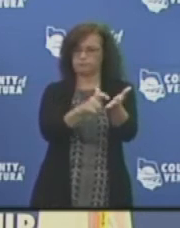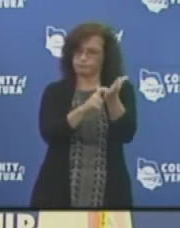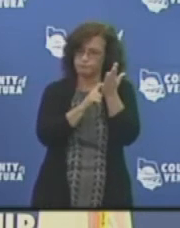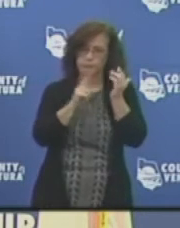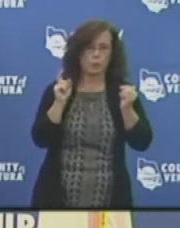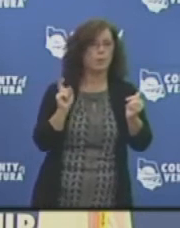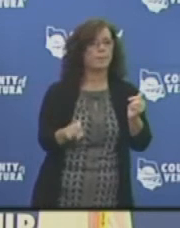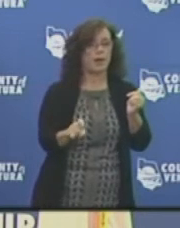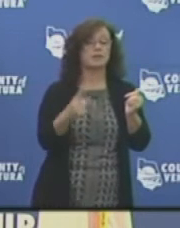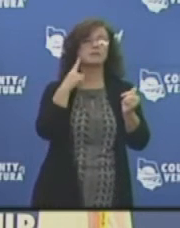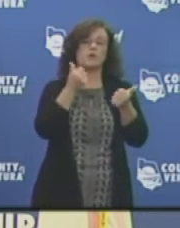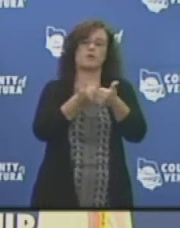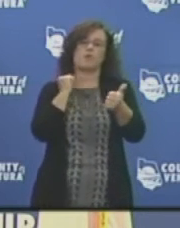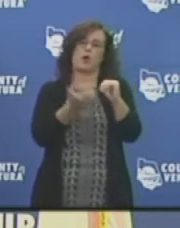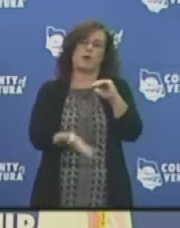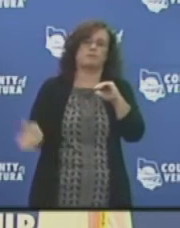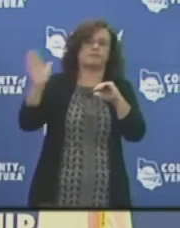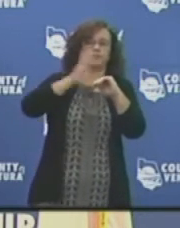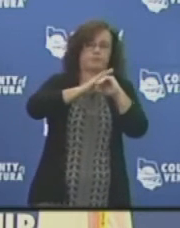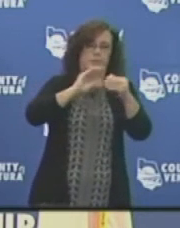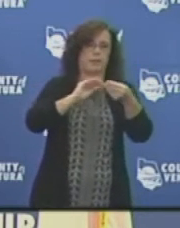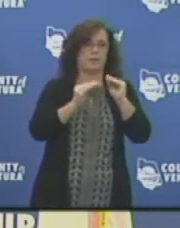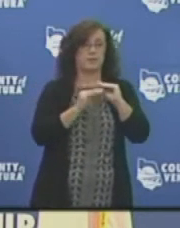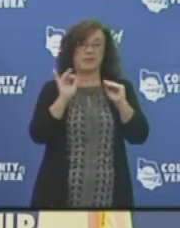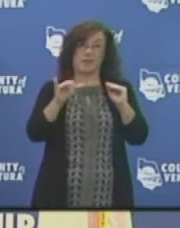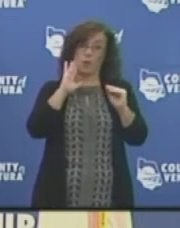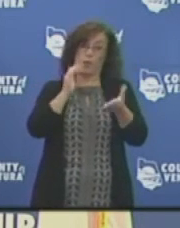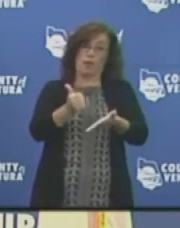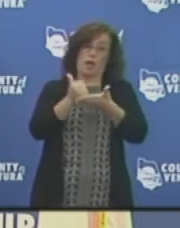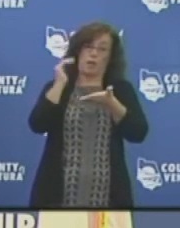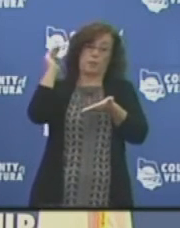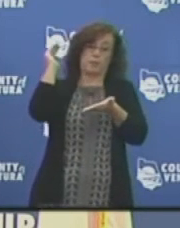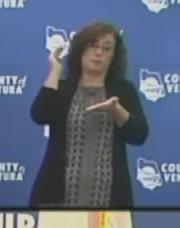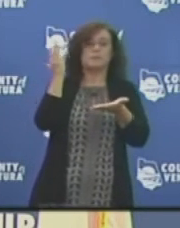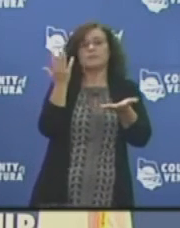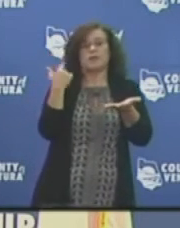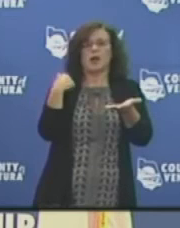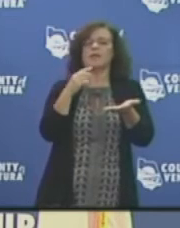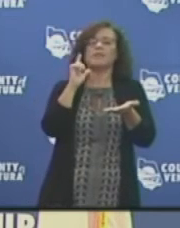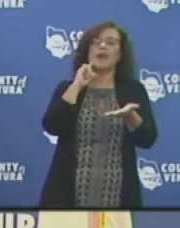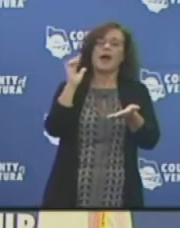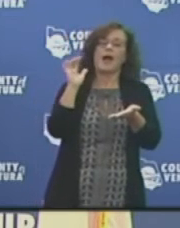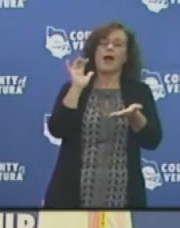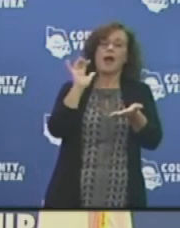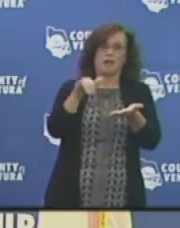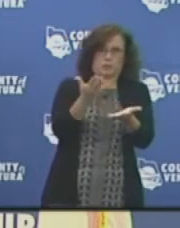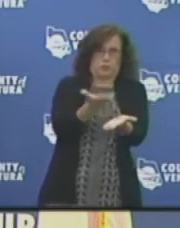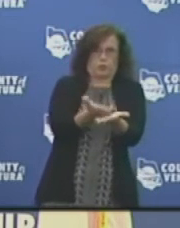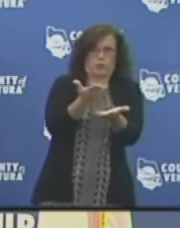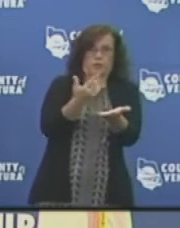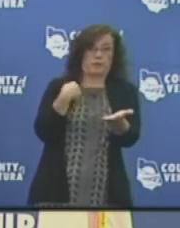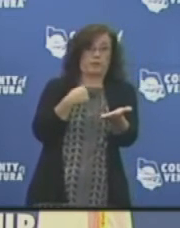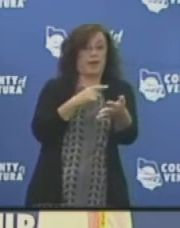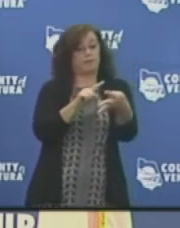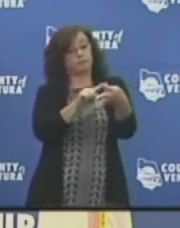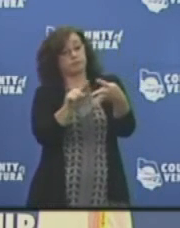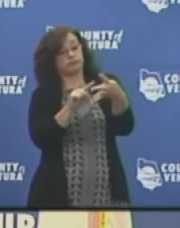rise of about 50% during the first week of November. So I just urge you to take heed.